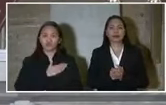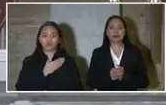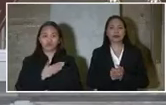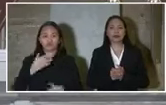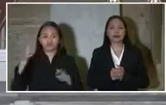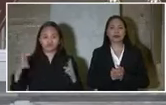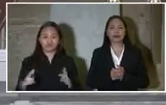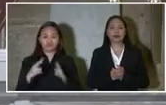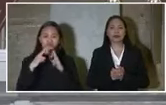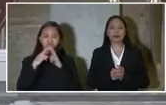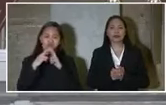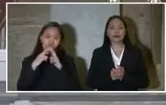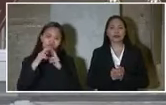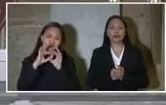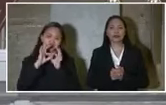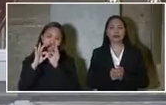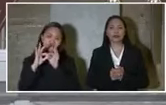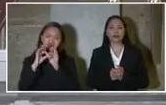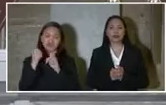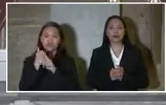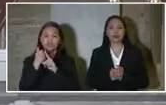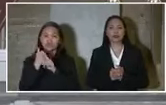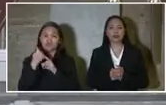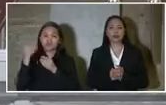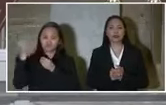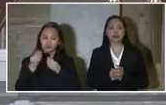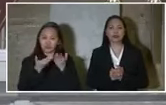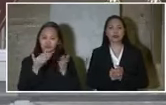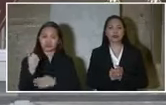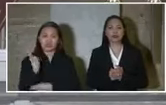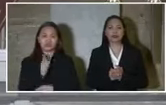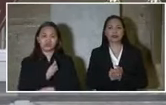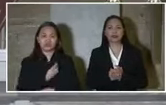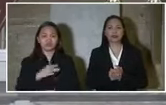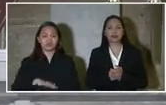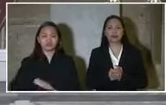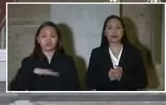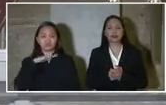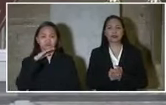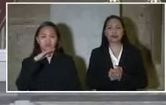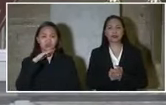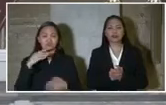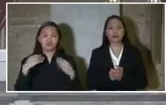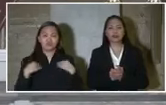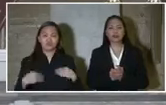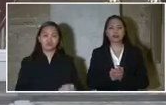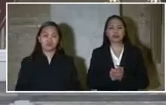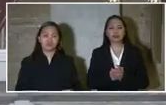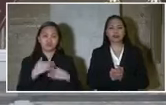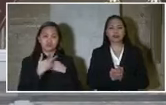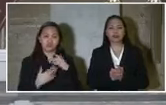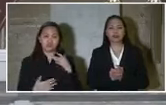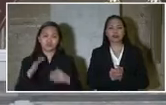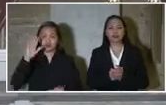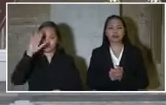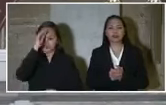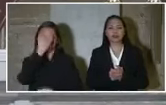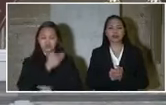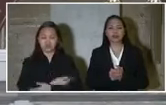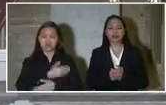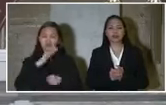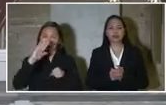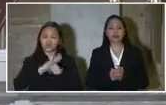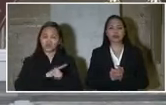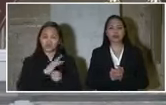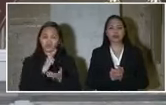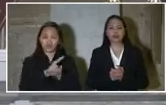to yourself, grant that we who are nourished by the body and blood of your Son and filled with